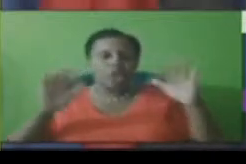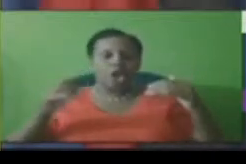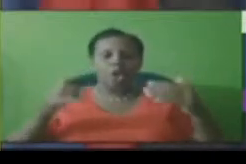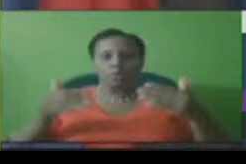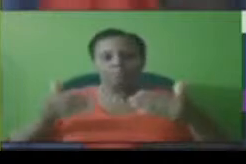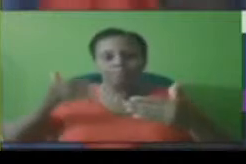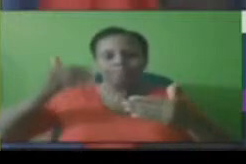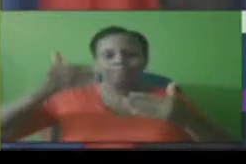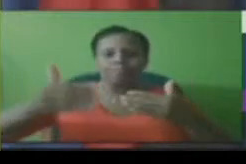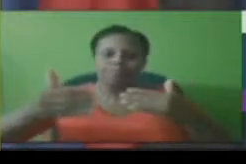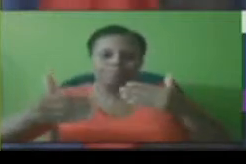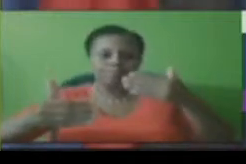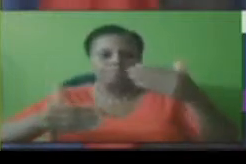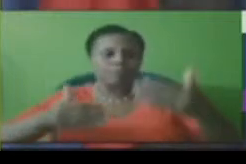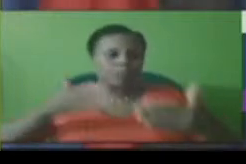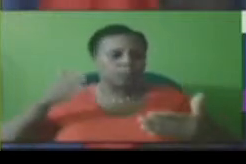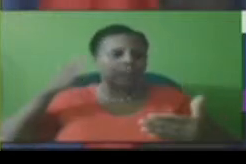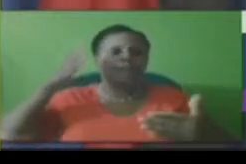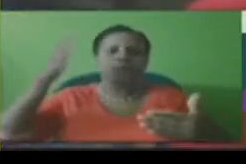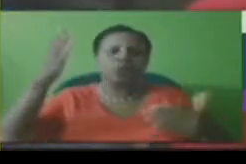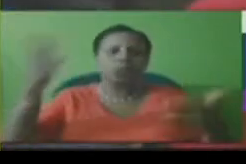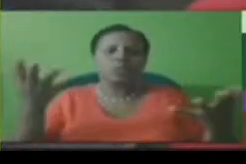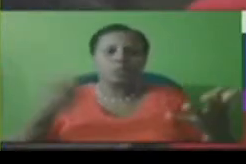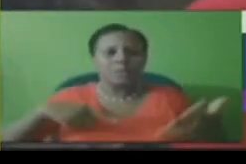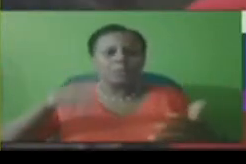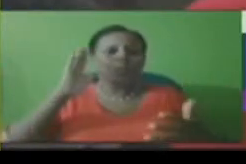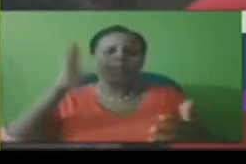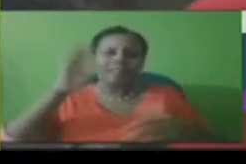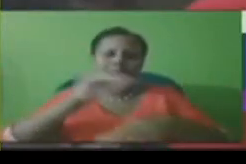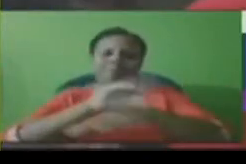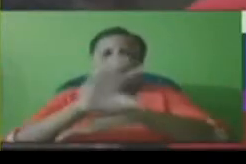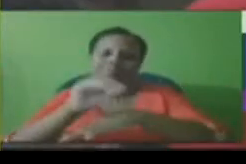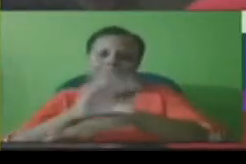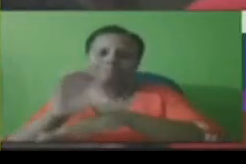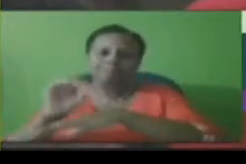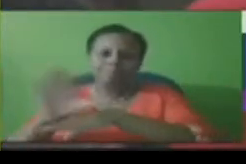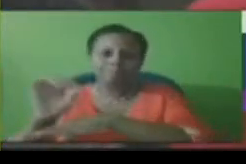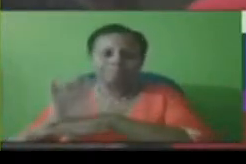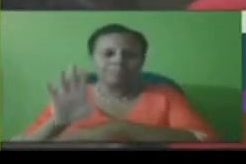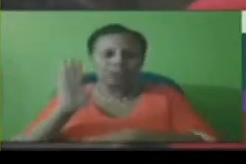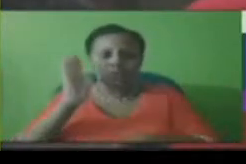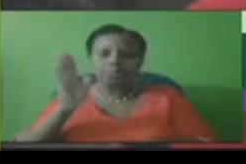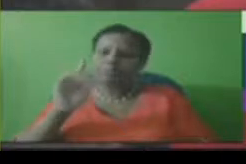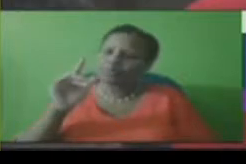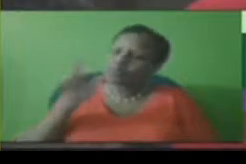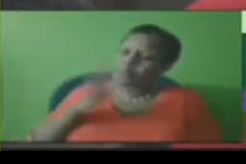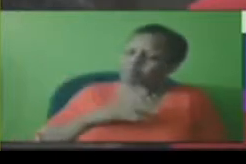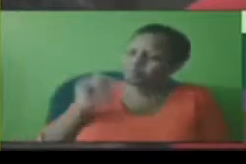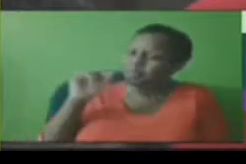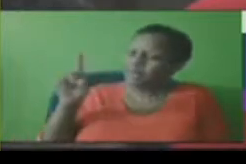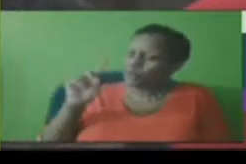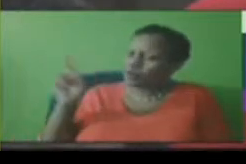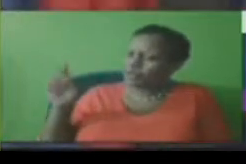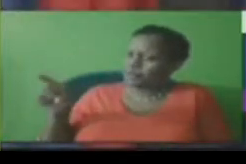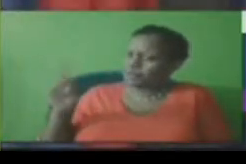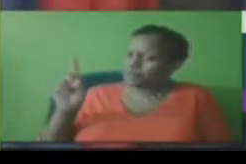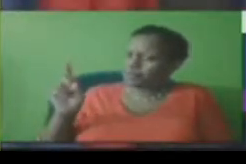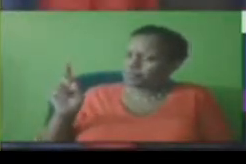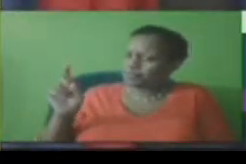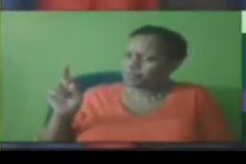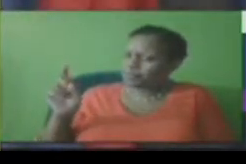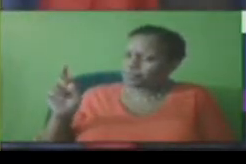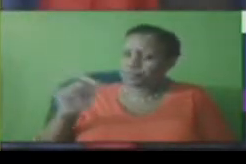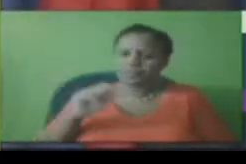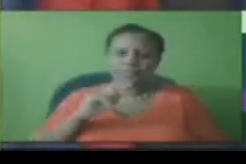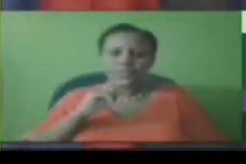decisions of that nature. Have you been able to yet quantify the value of that loss, that 8-day lockdown?